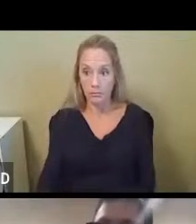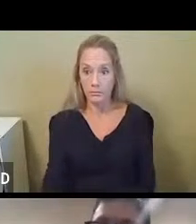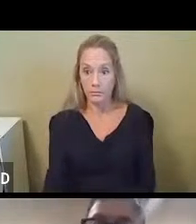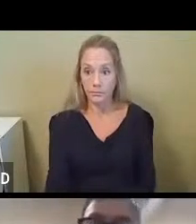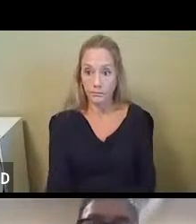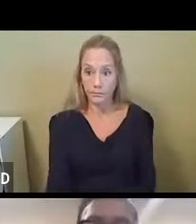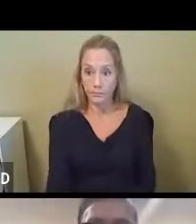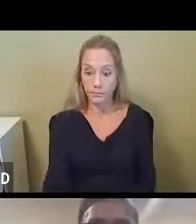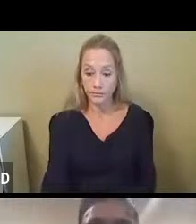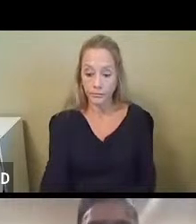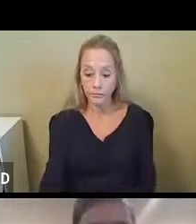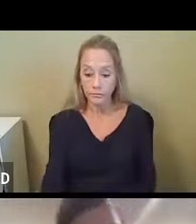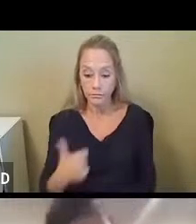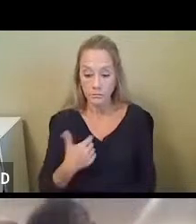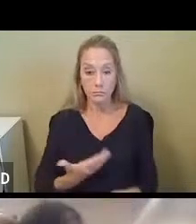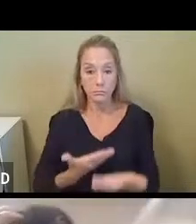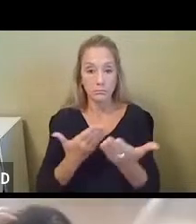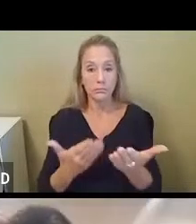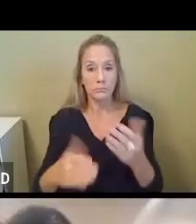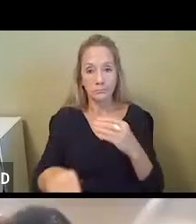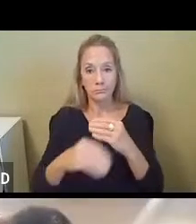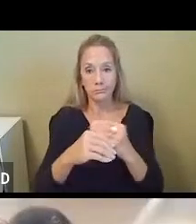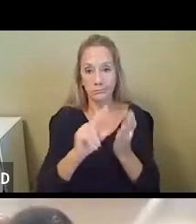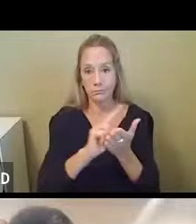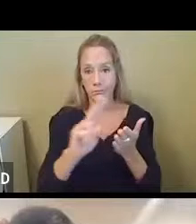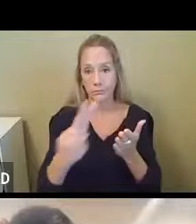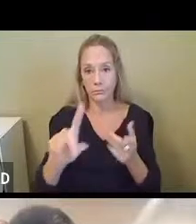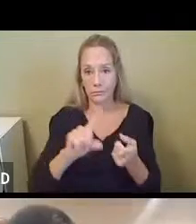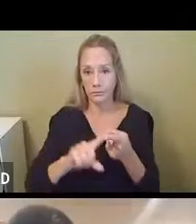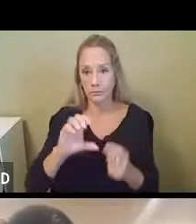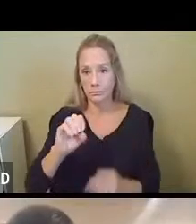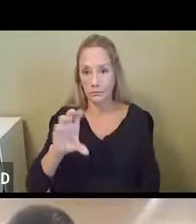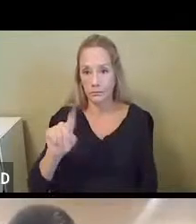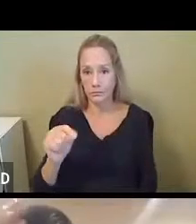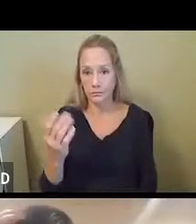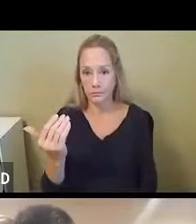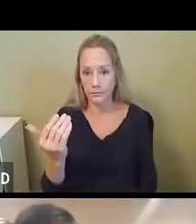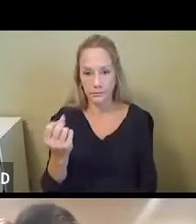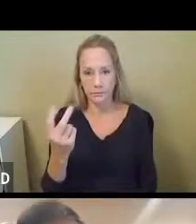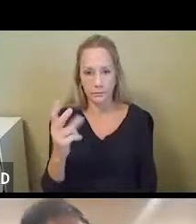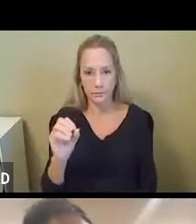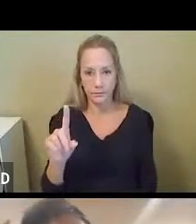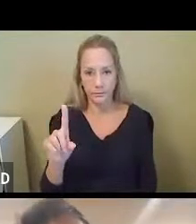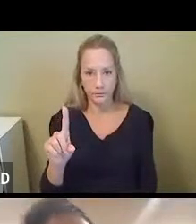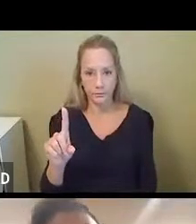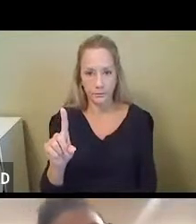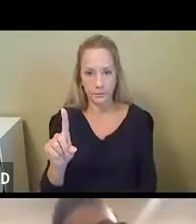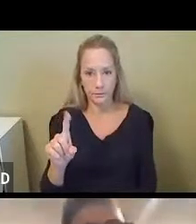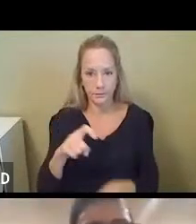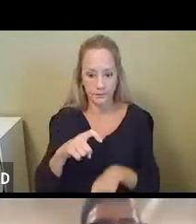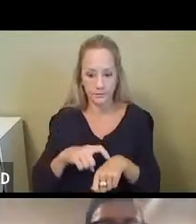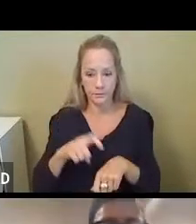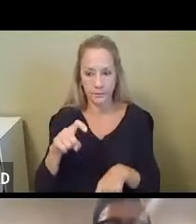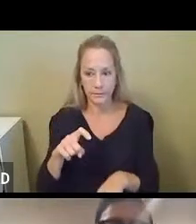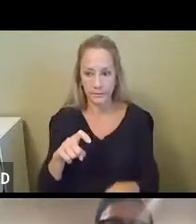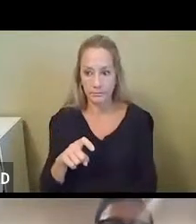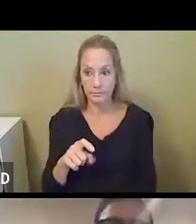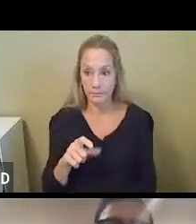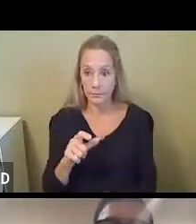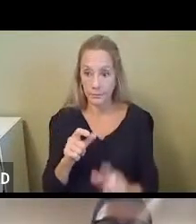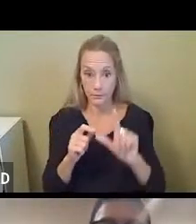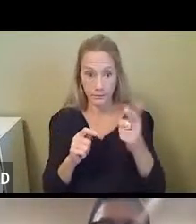go ahead and make a motion for extension till the October 15th, 12:01. Do we have a